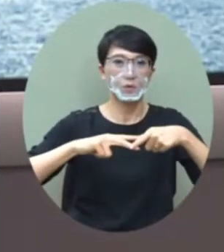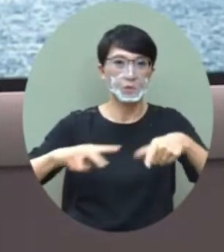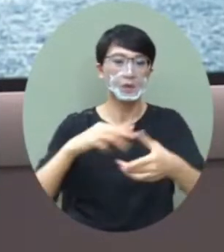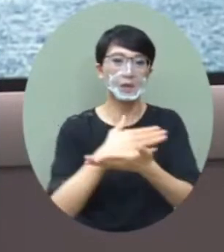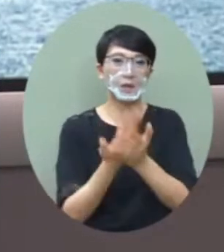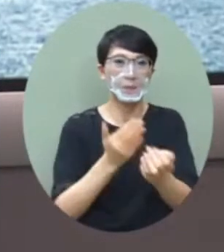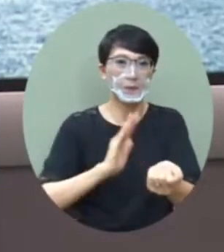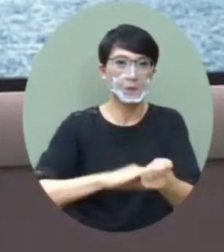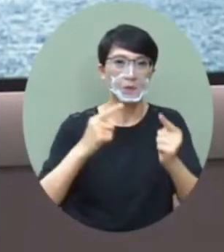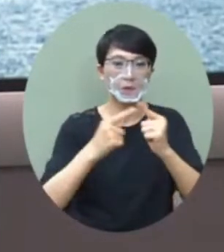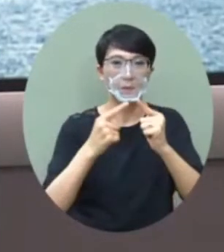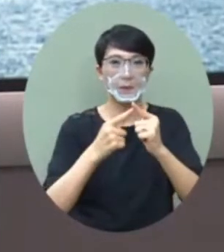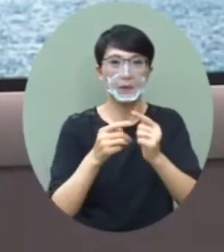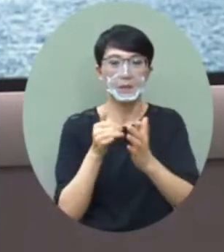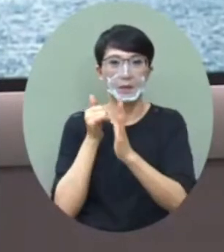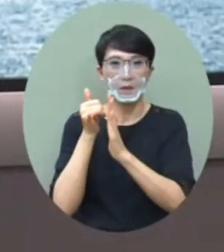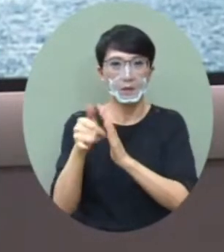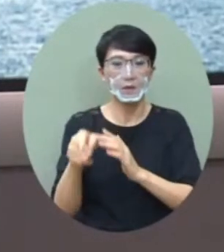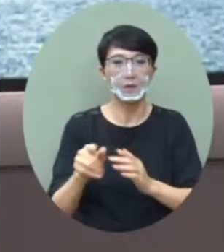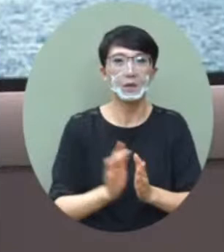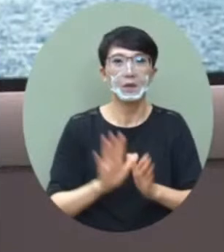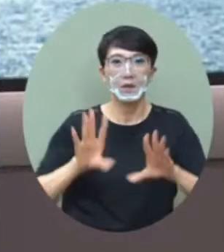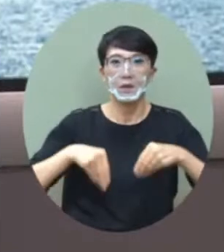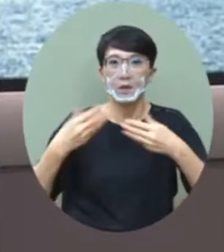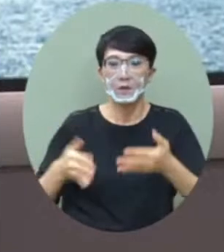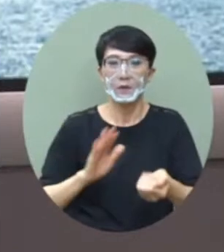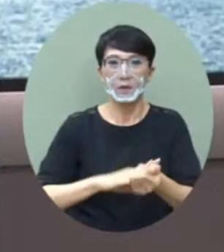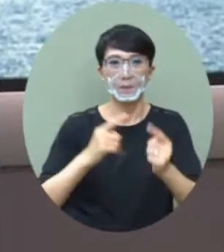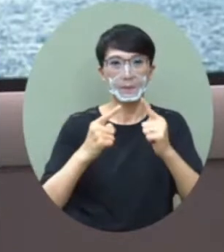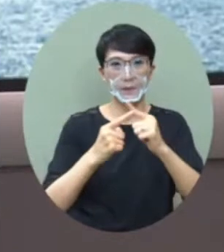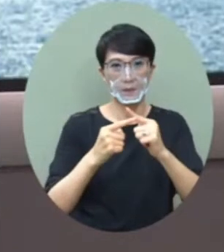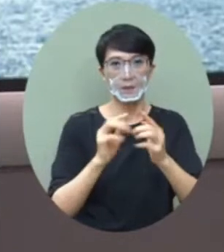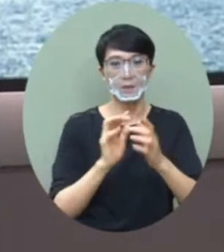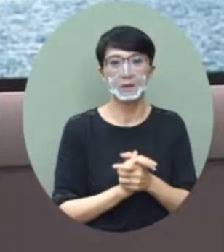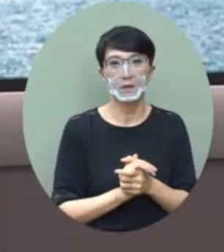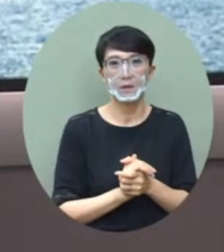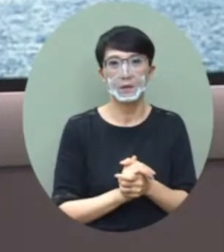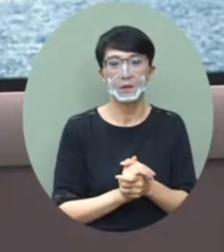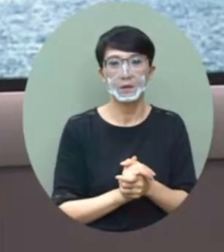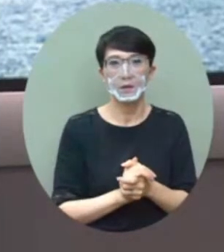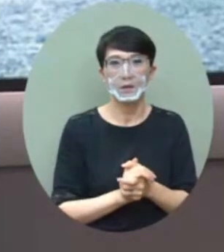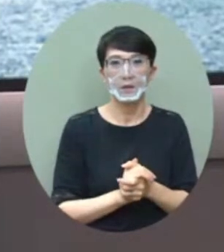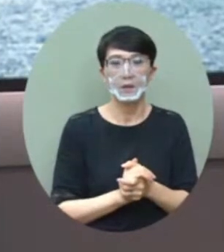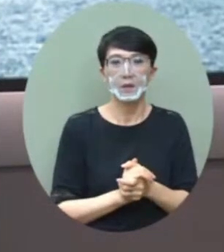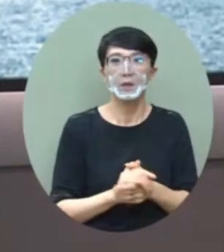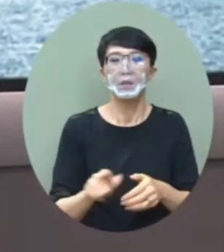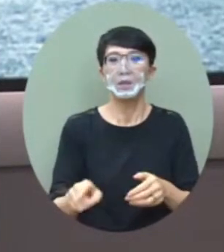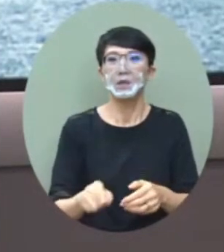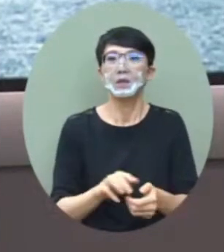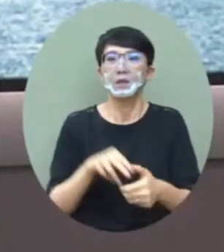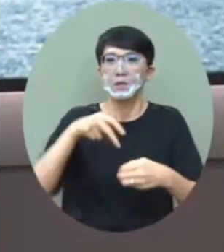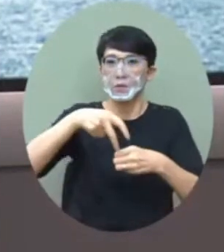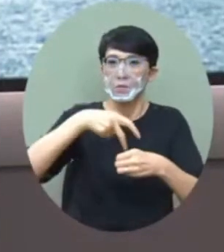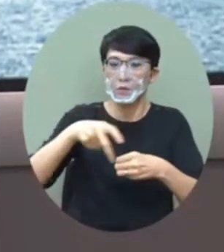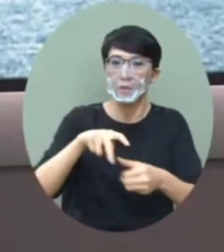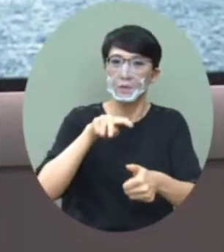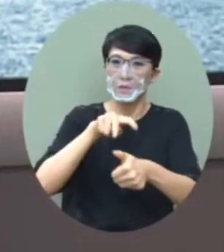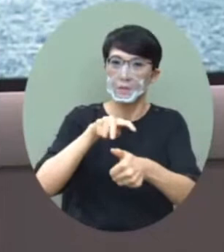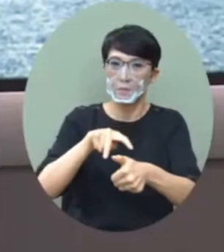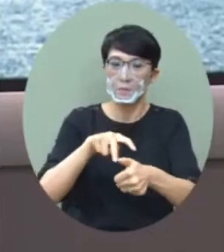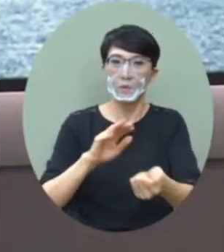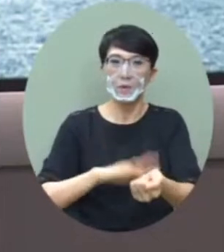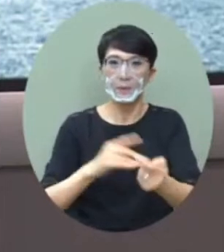collaboration programs with private hospitals were launched, and we referred a large number of patients, including